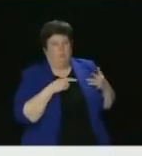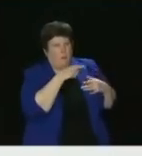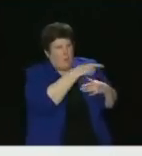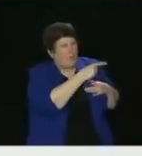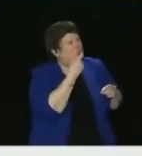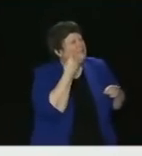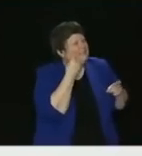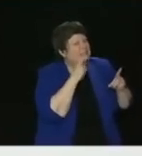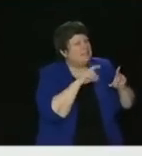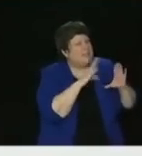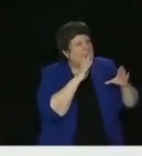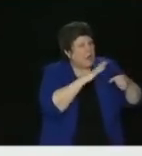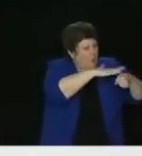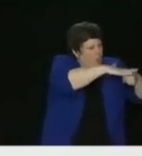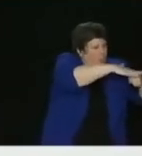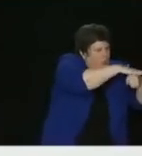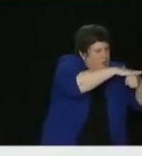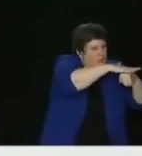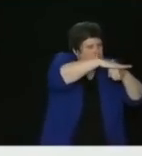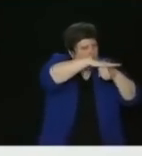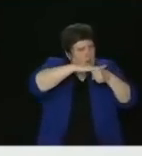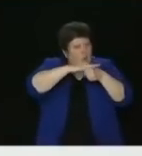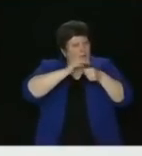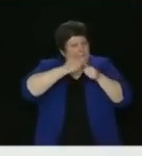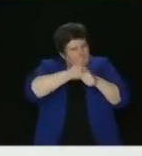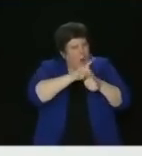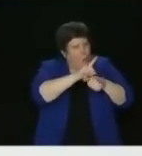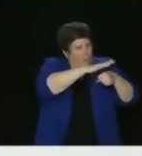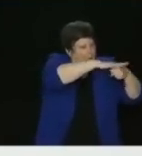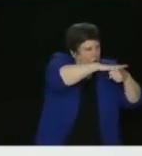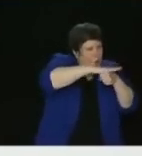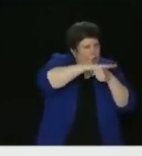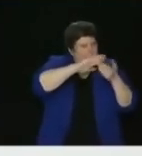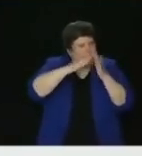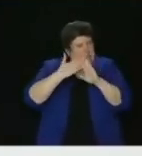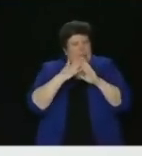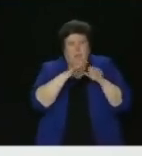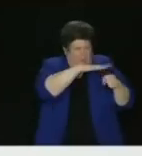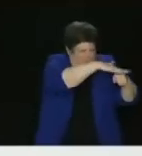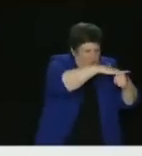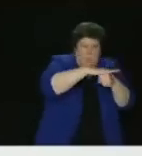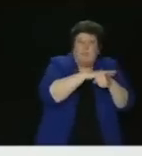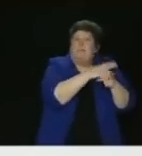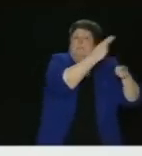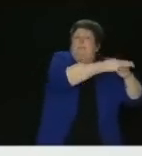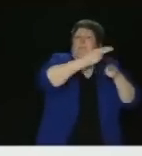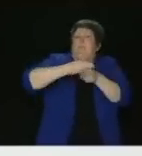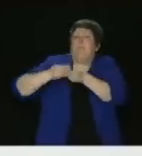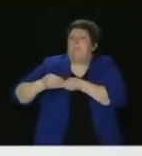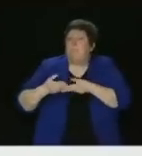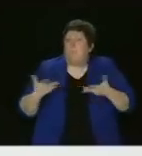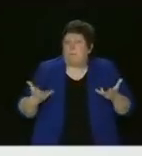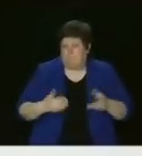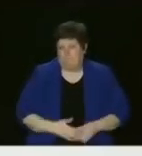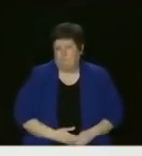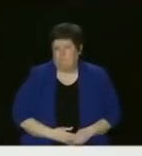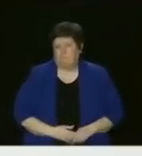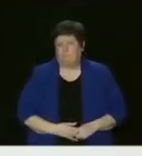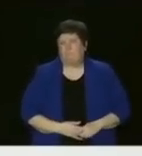said that this would be geographically targeted. So can you please explain where specifically in Canada this will apply?